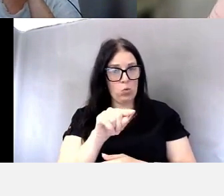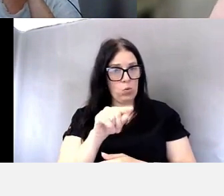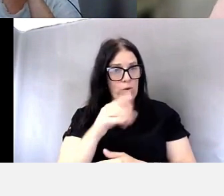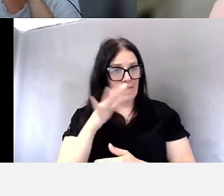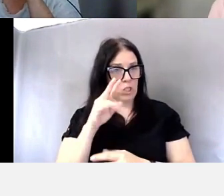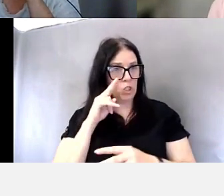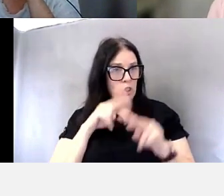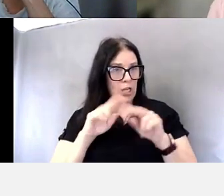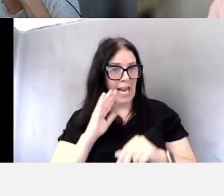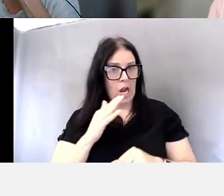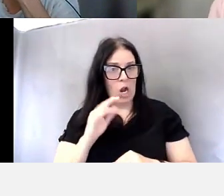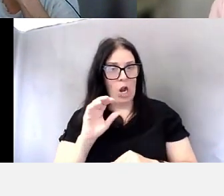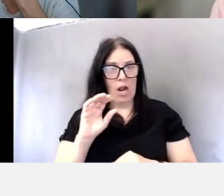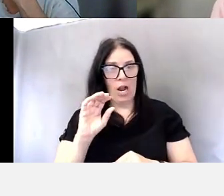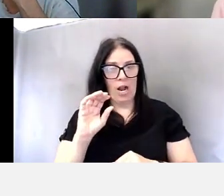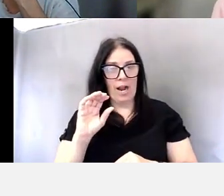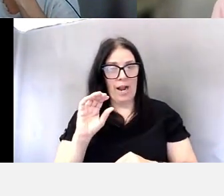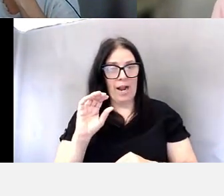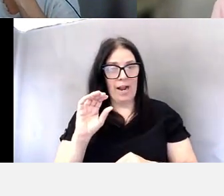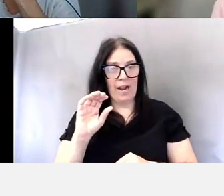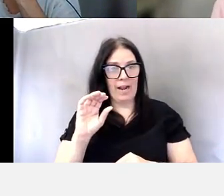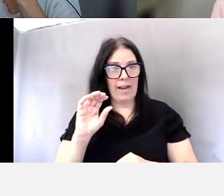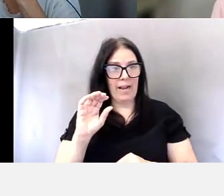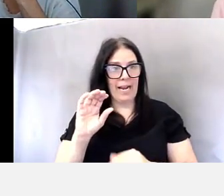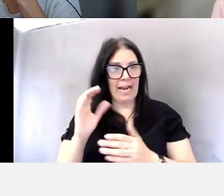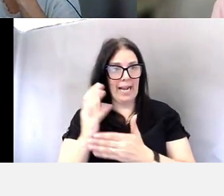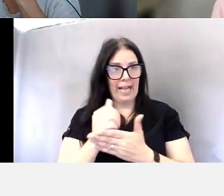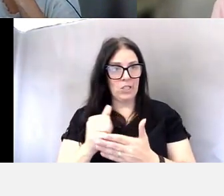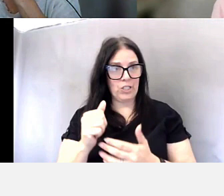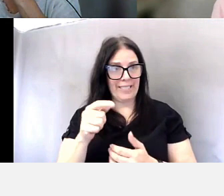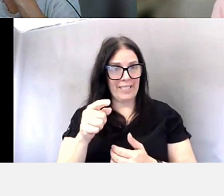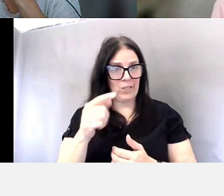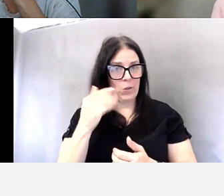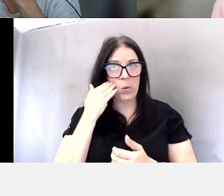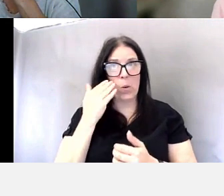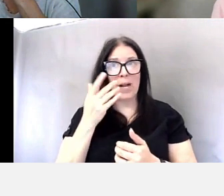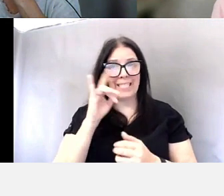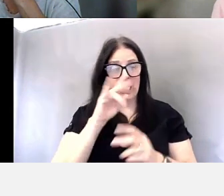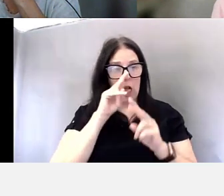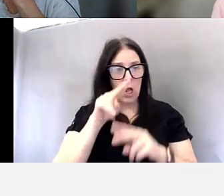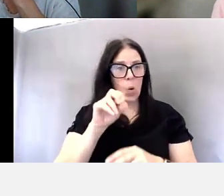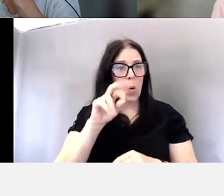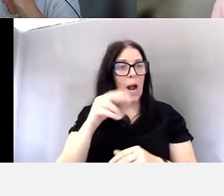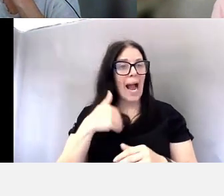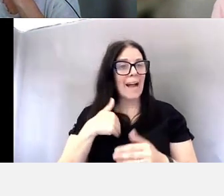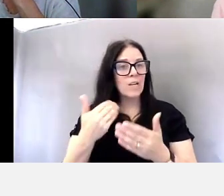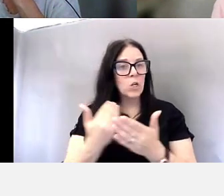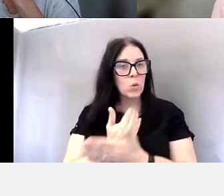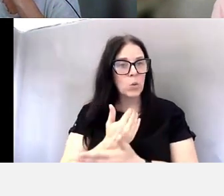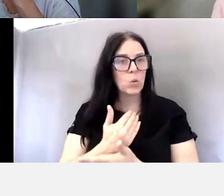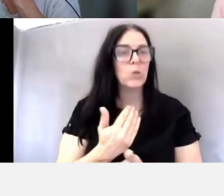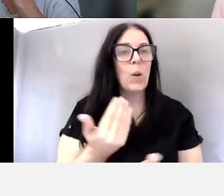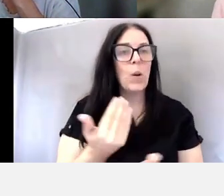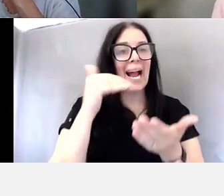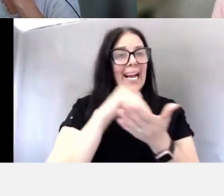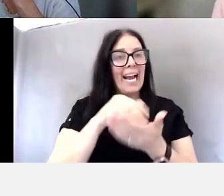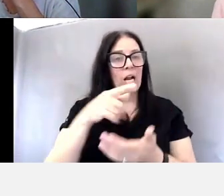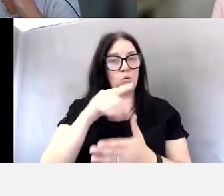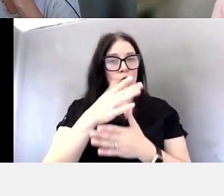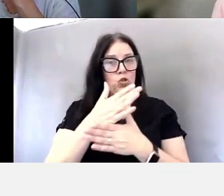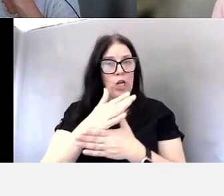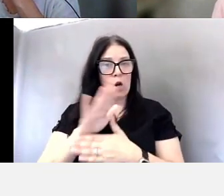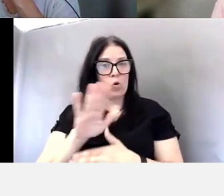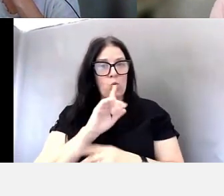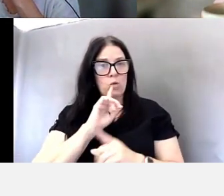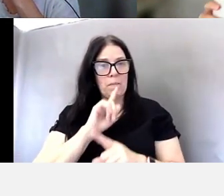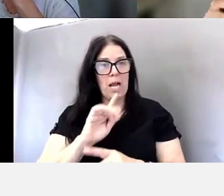multiple choice option there. So you can let us know if you looked at the topics already or if actually really new. So again, as you're sharing your responses,